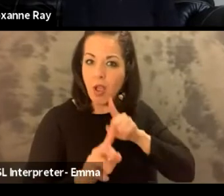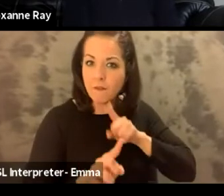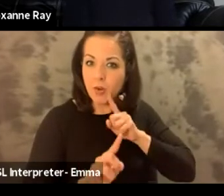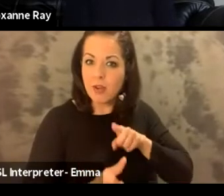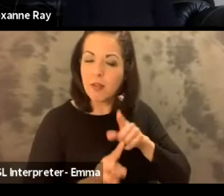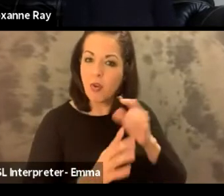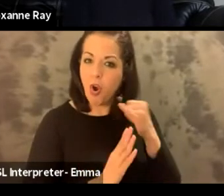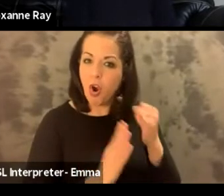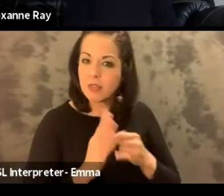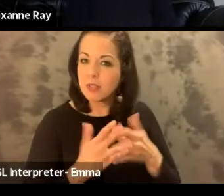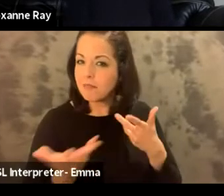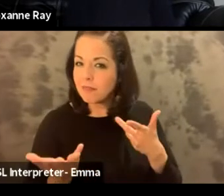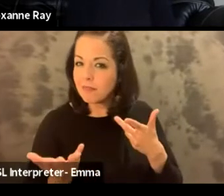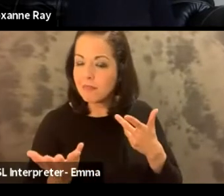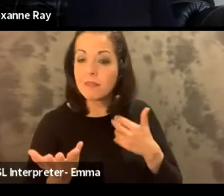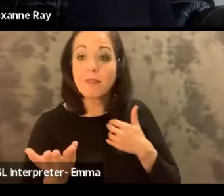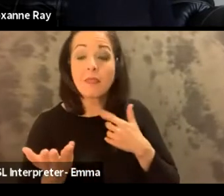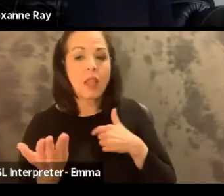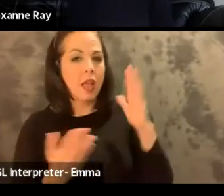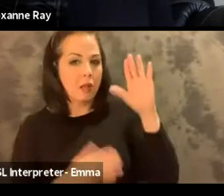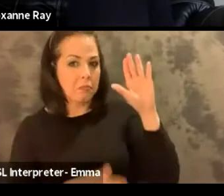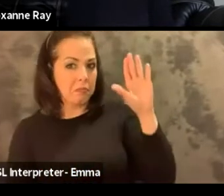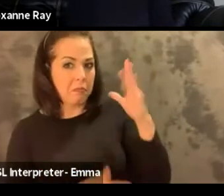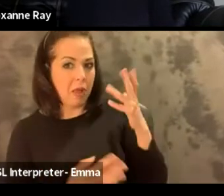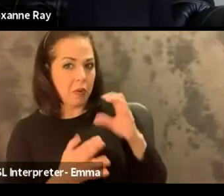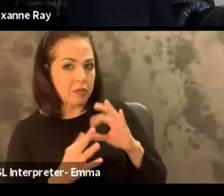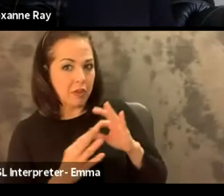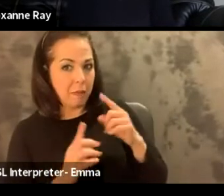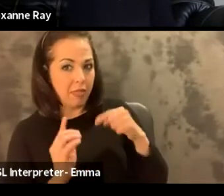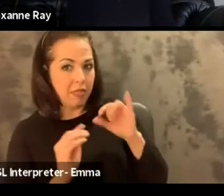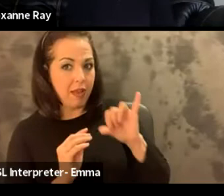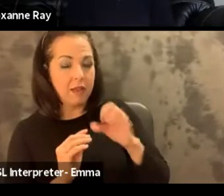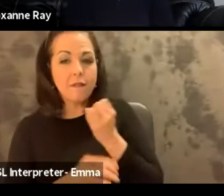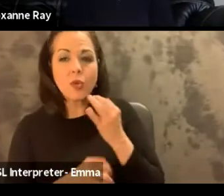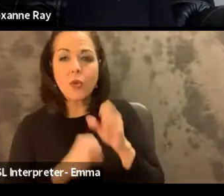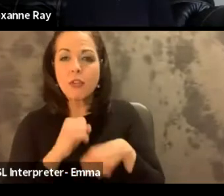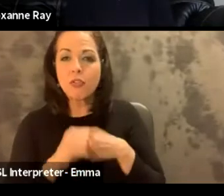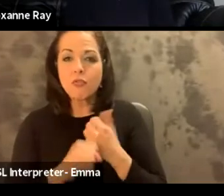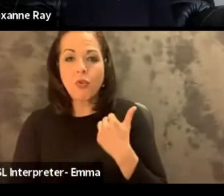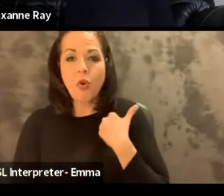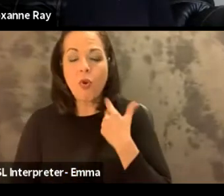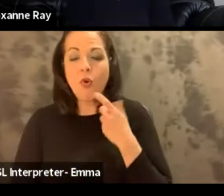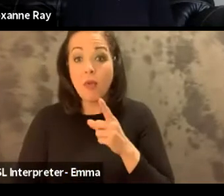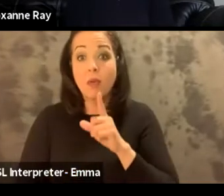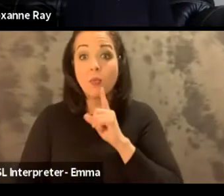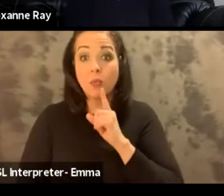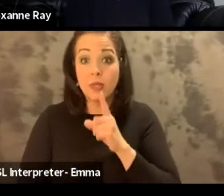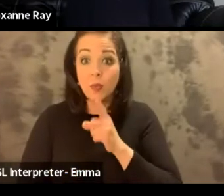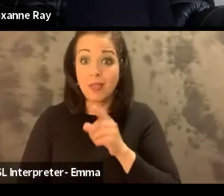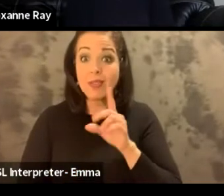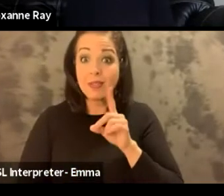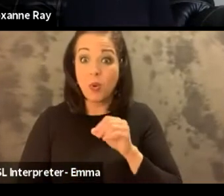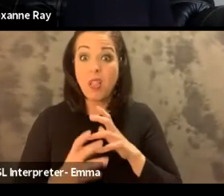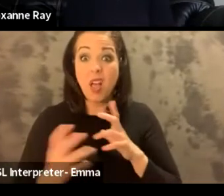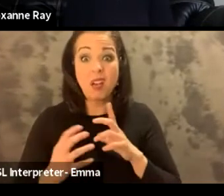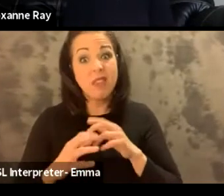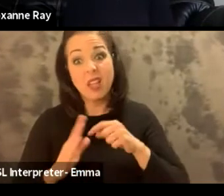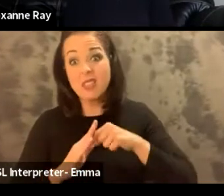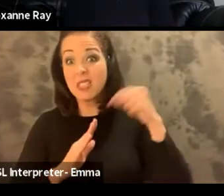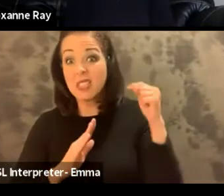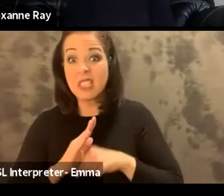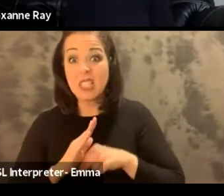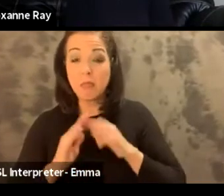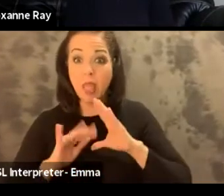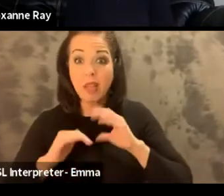I'd like to talk about that. A few years ago, I really did a lot of deep soul searching, Rig,